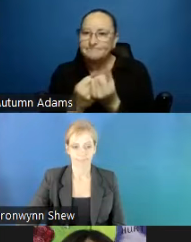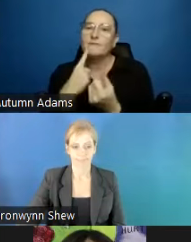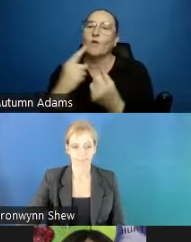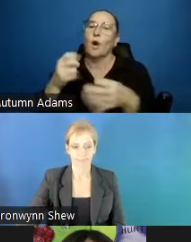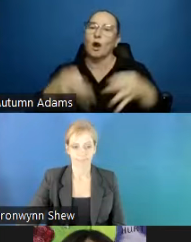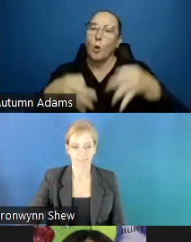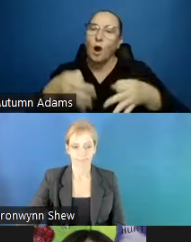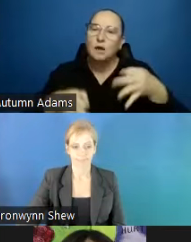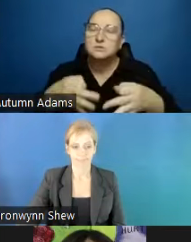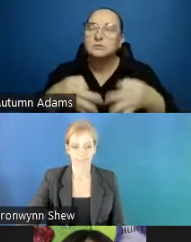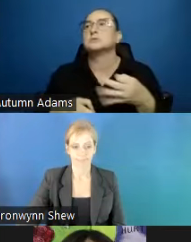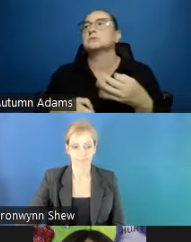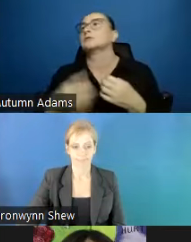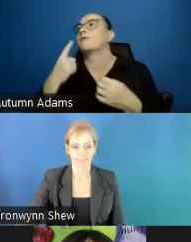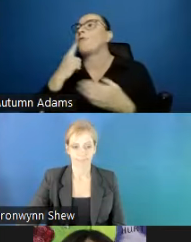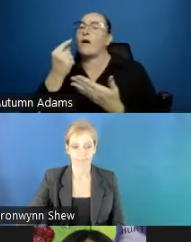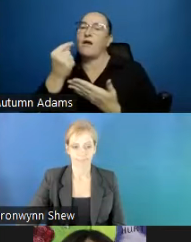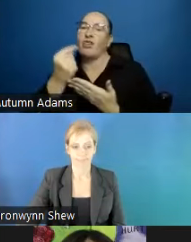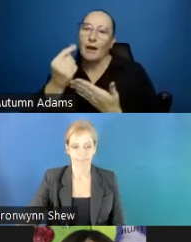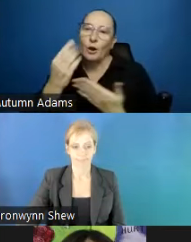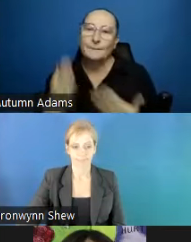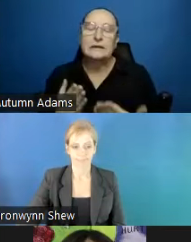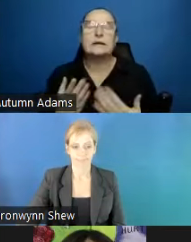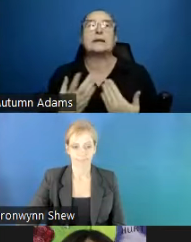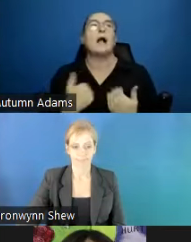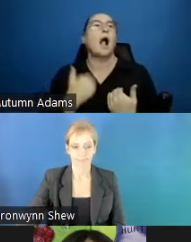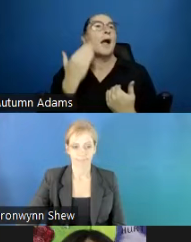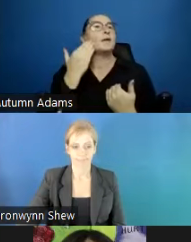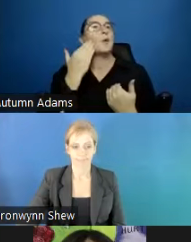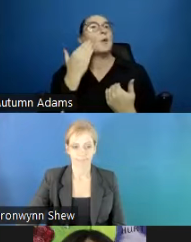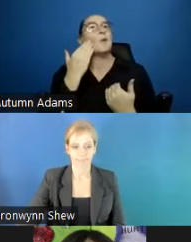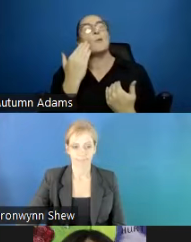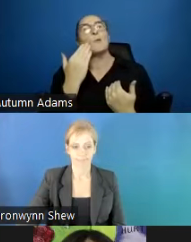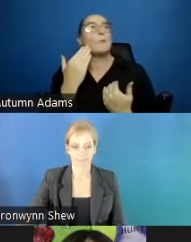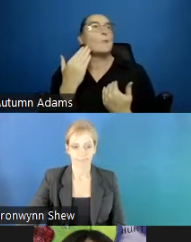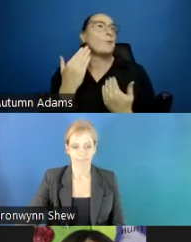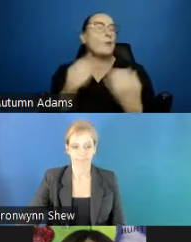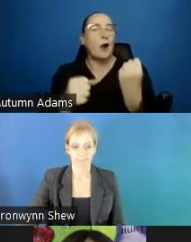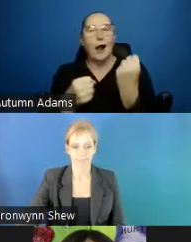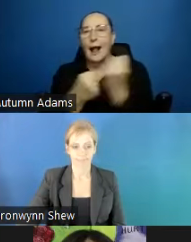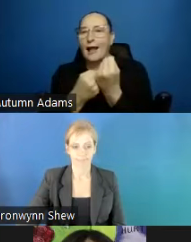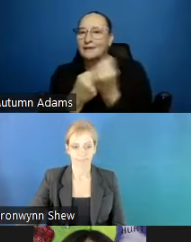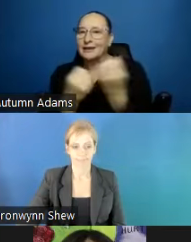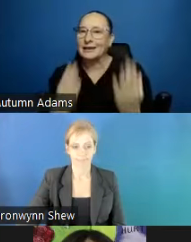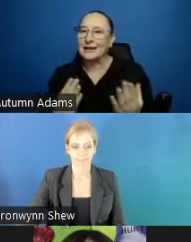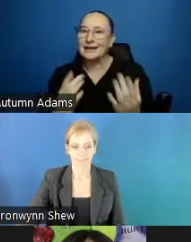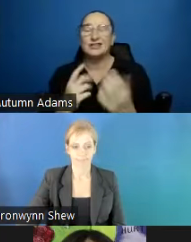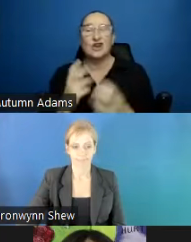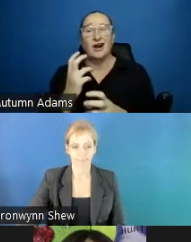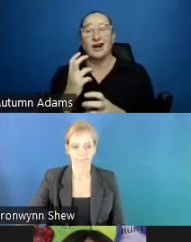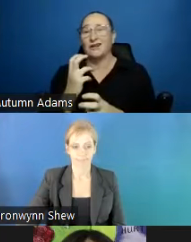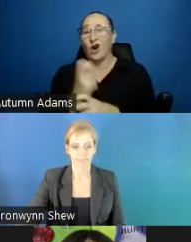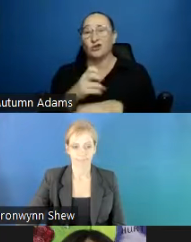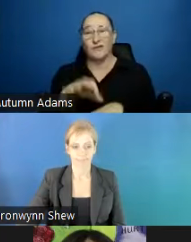there for therapy. I know advocates are also very hard to come by at times, but